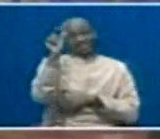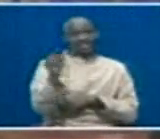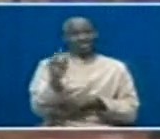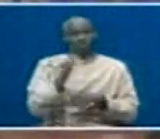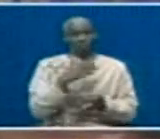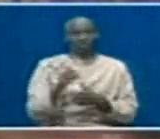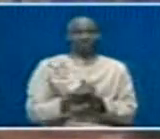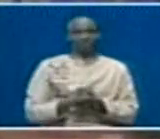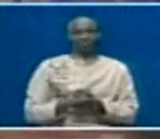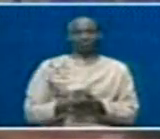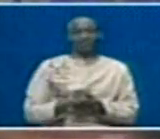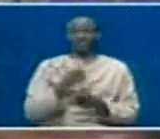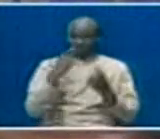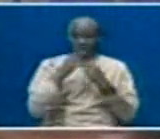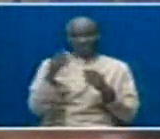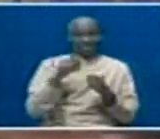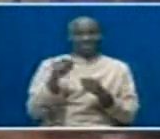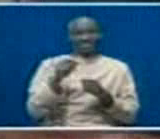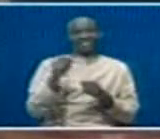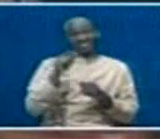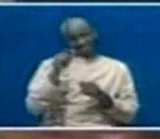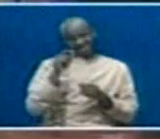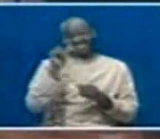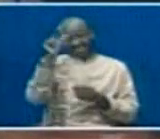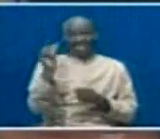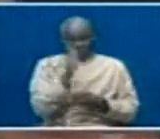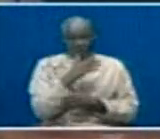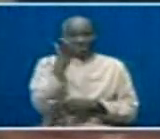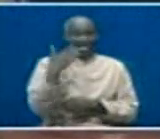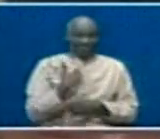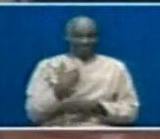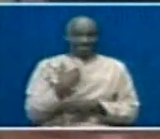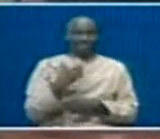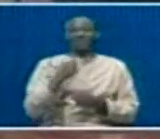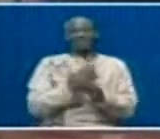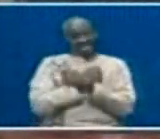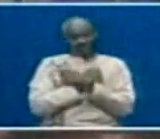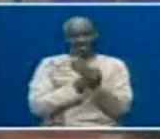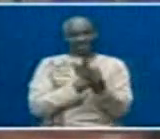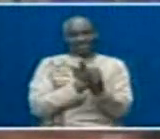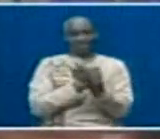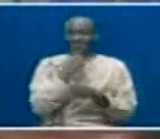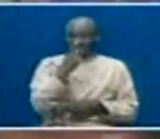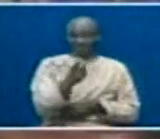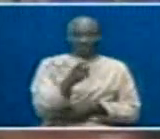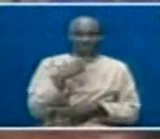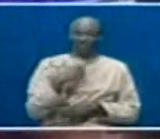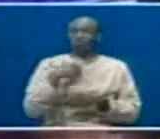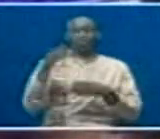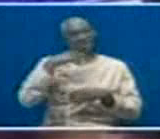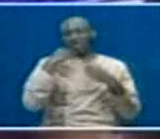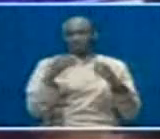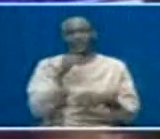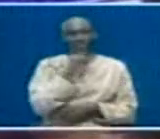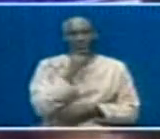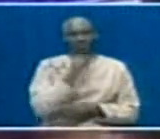it to me. And he laughed. That's an Italian song. Good, and I know it. Yeah. Yeah. So he laughed his head off. But I tell you, we lost a man. About the other one?